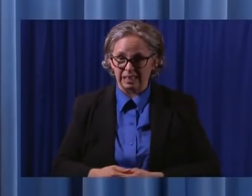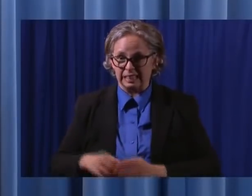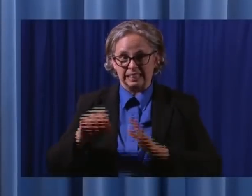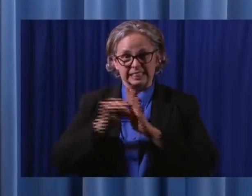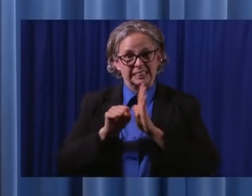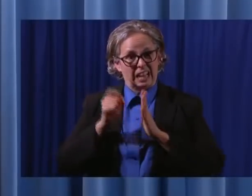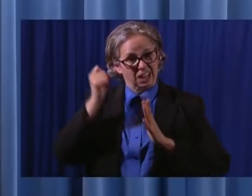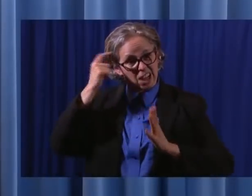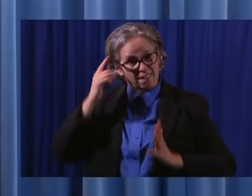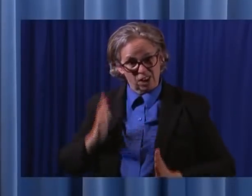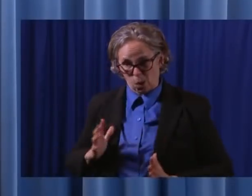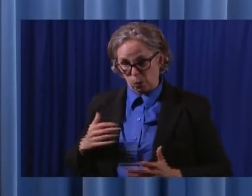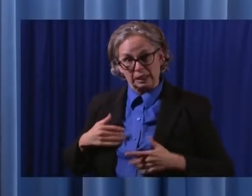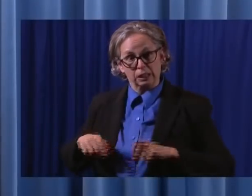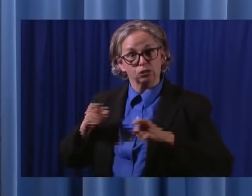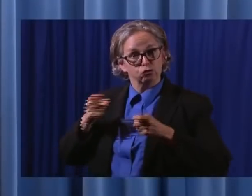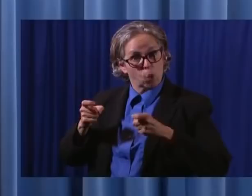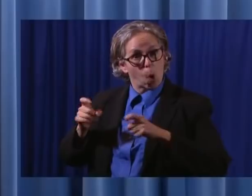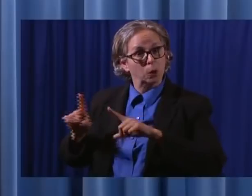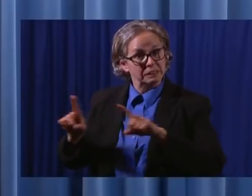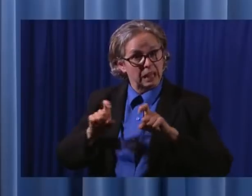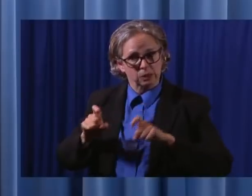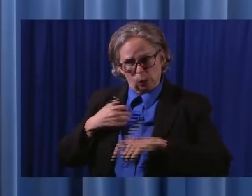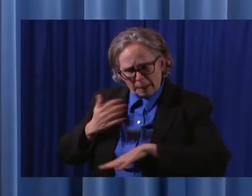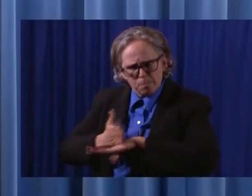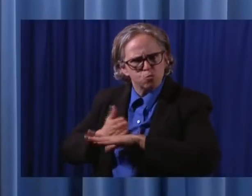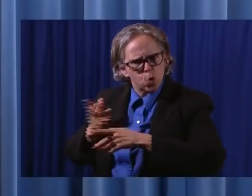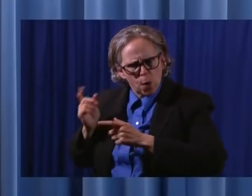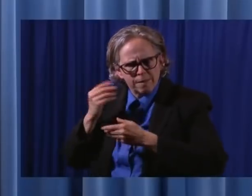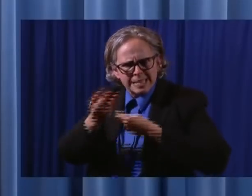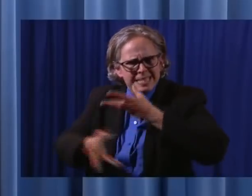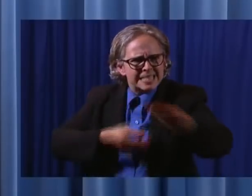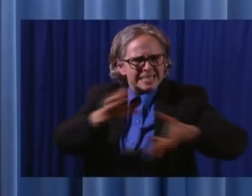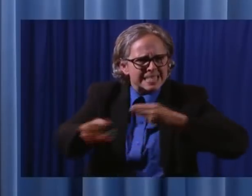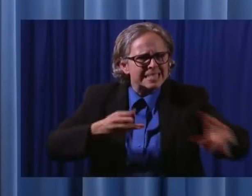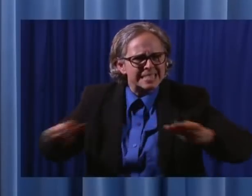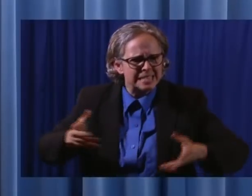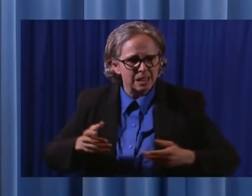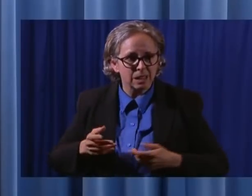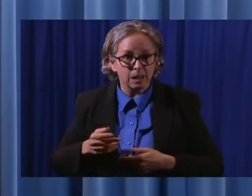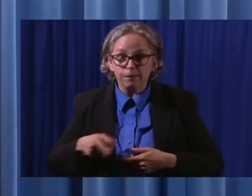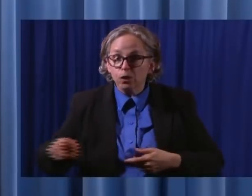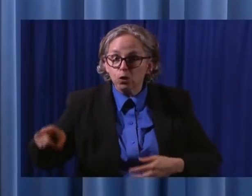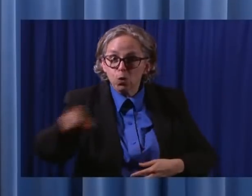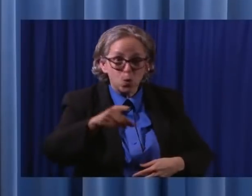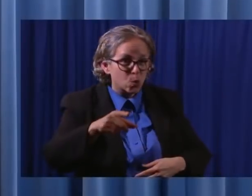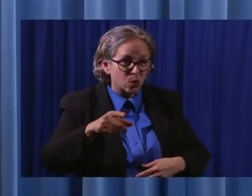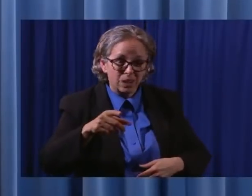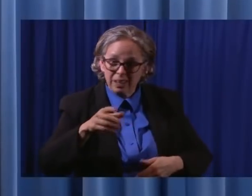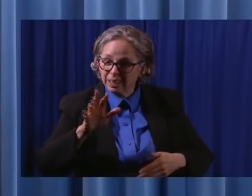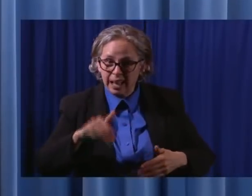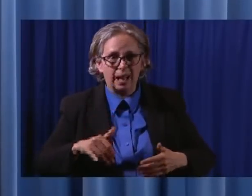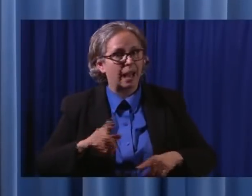moving in that. But what people do as individuals is just vitally important every single day.